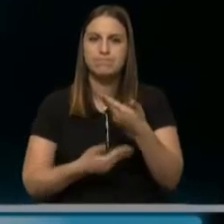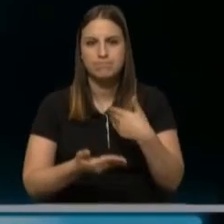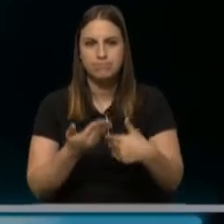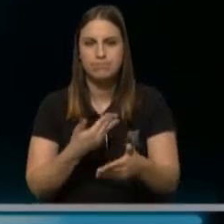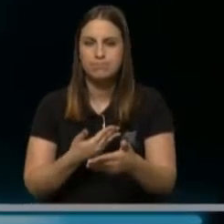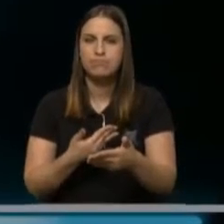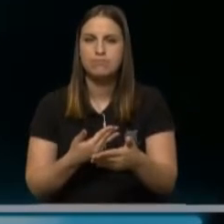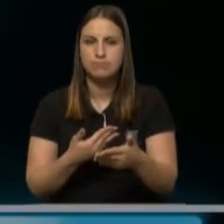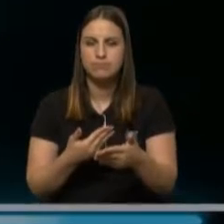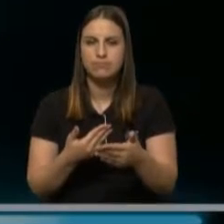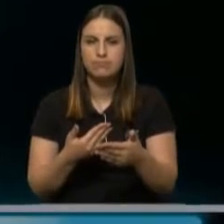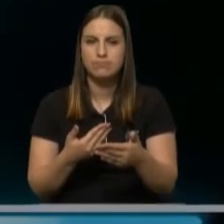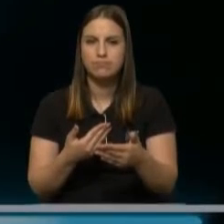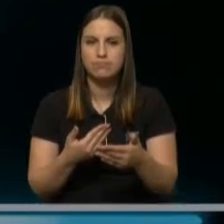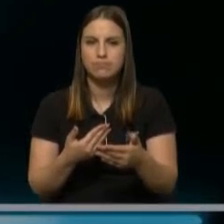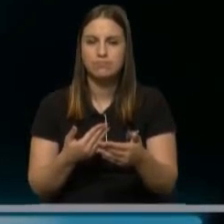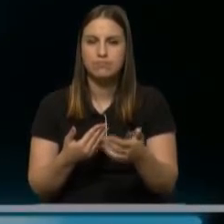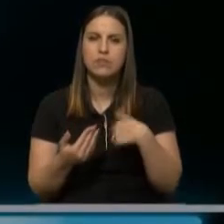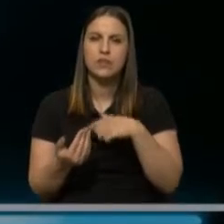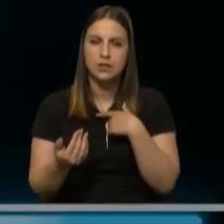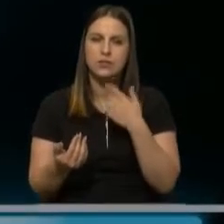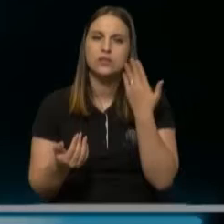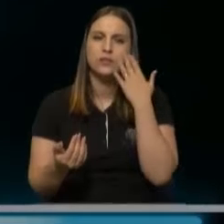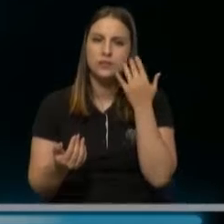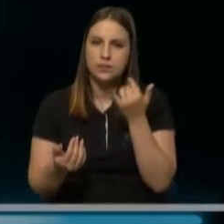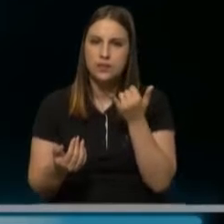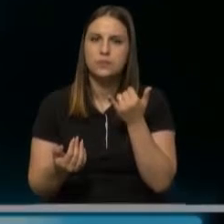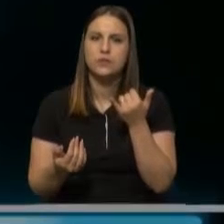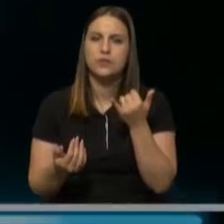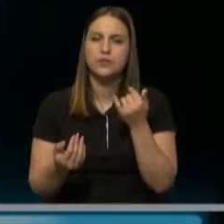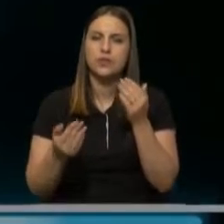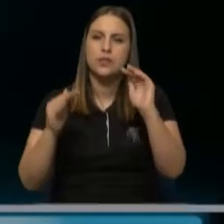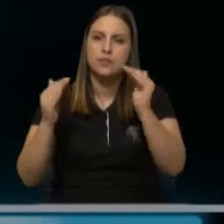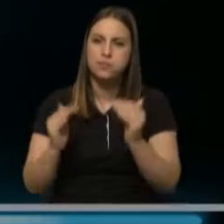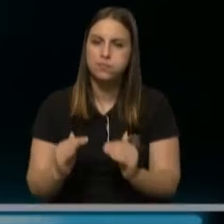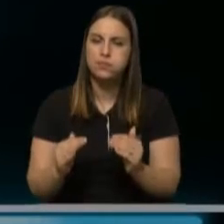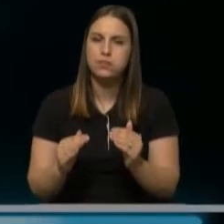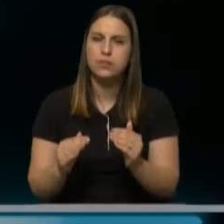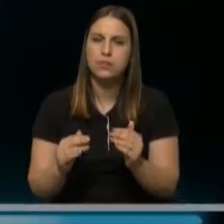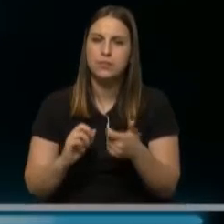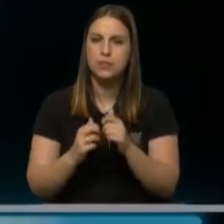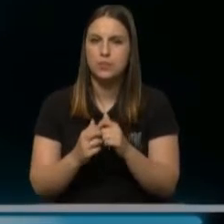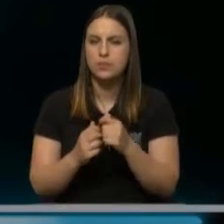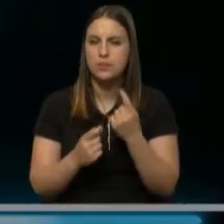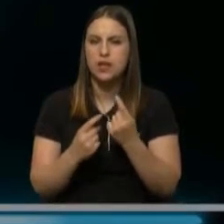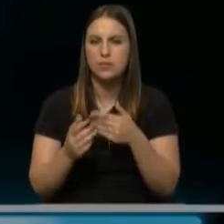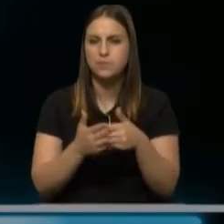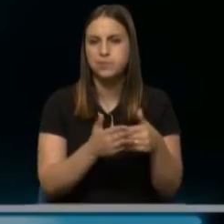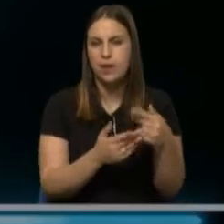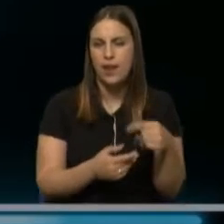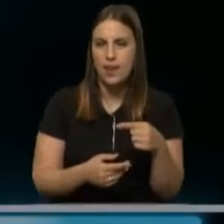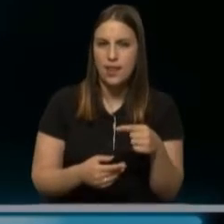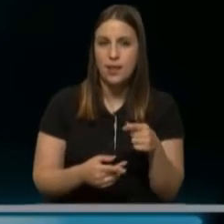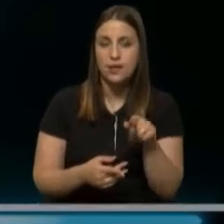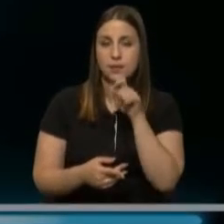outdoor cabinets, which will reduce a lot of components. For example, the air conditions. which can